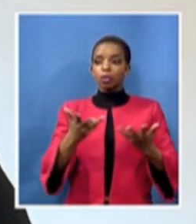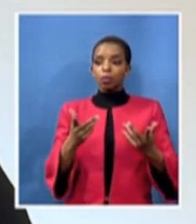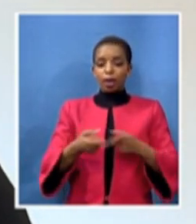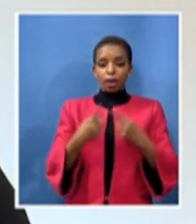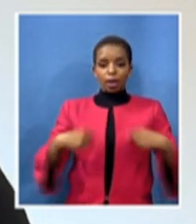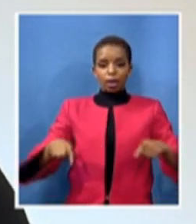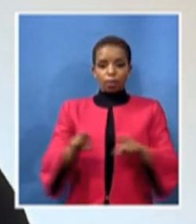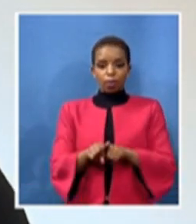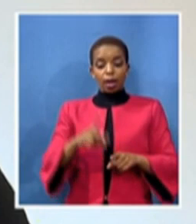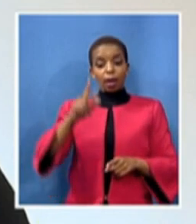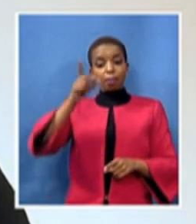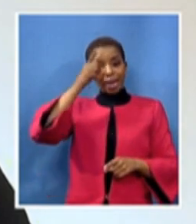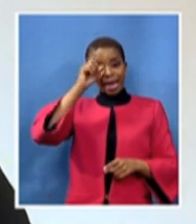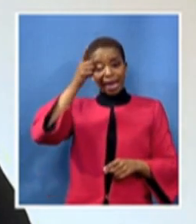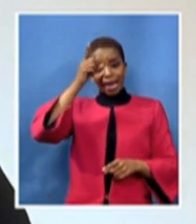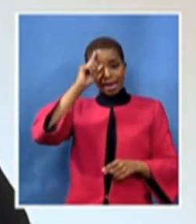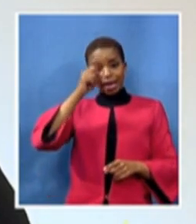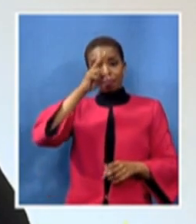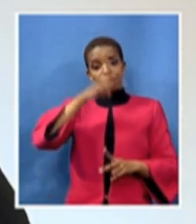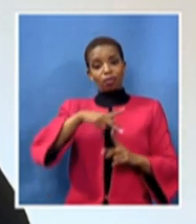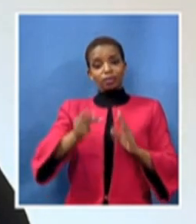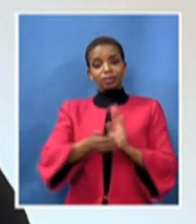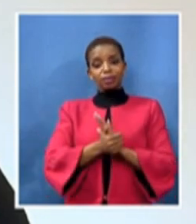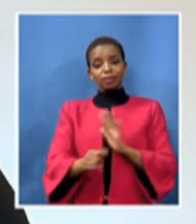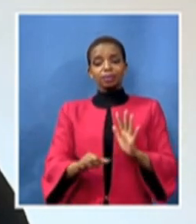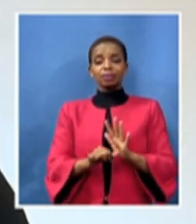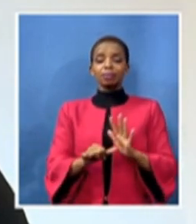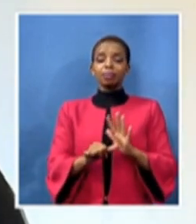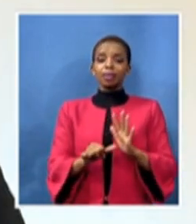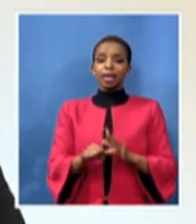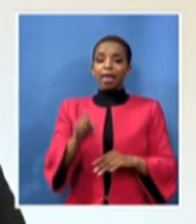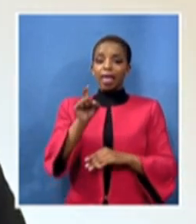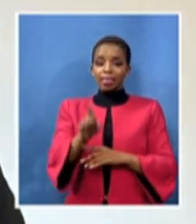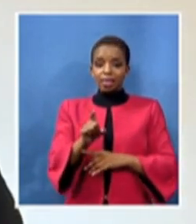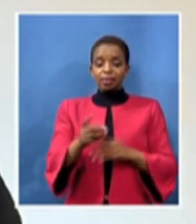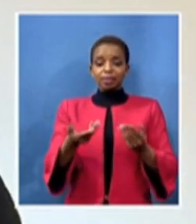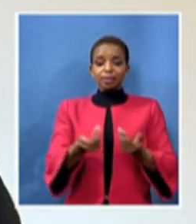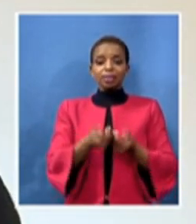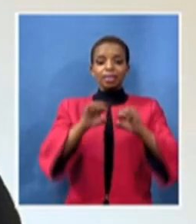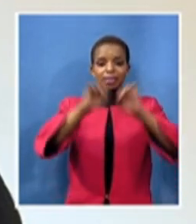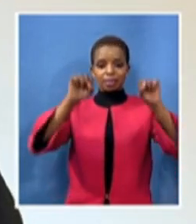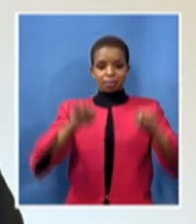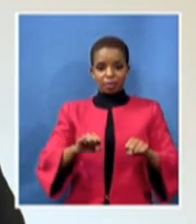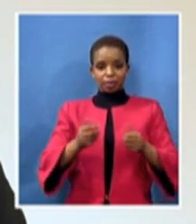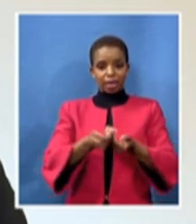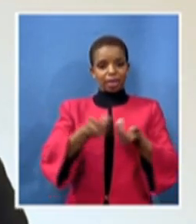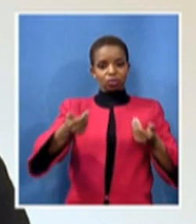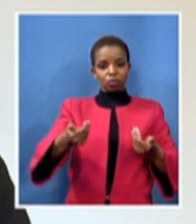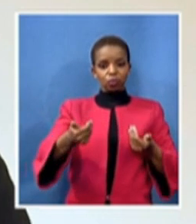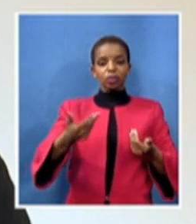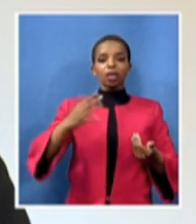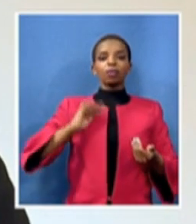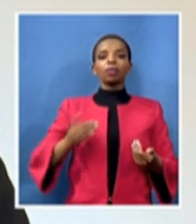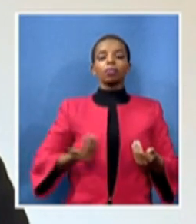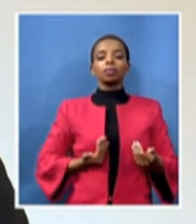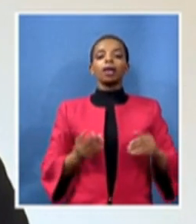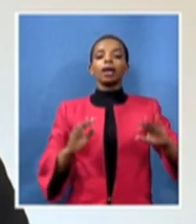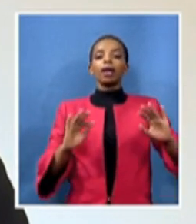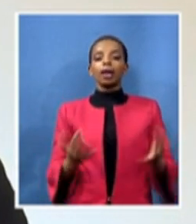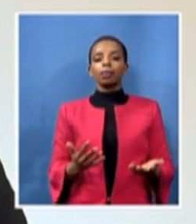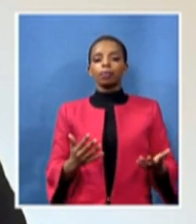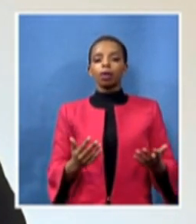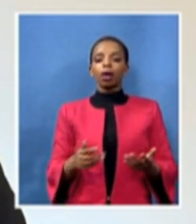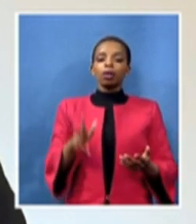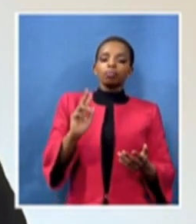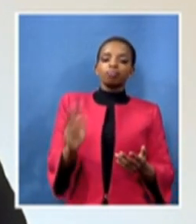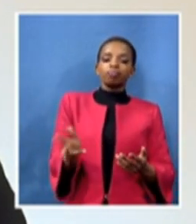same systematic exclusion meted against women through patriarchy. It is not difficult to imagine that this is exactly what